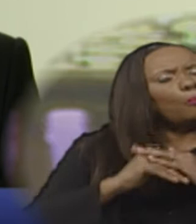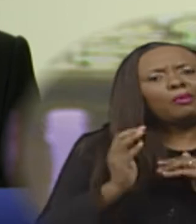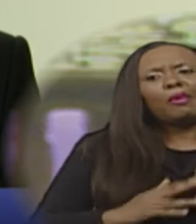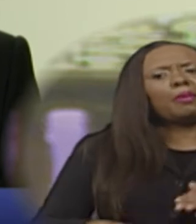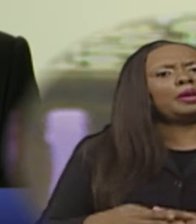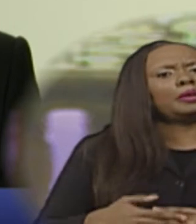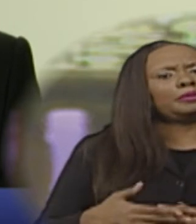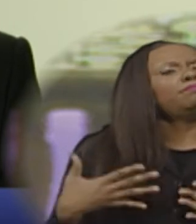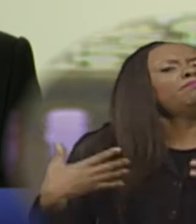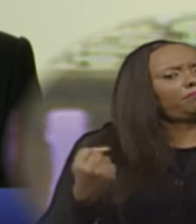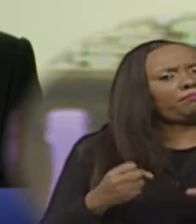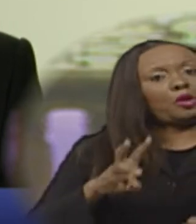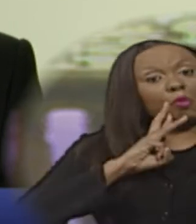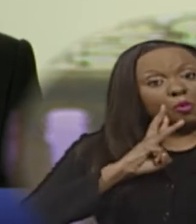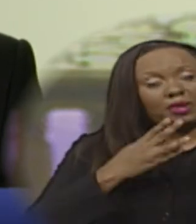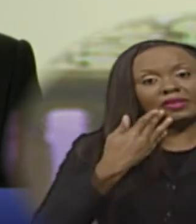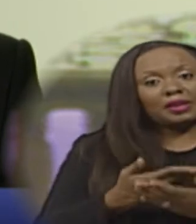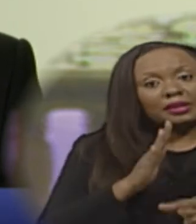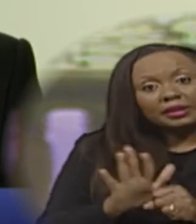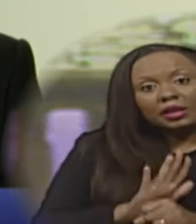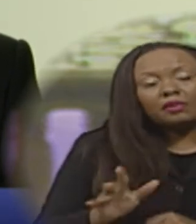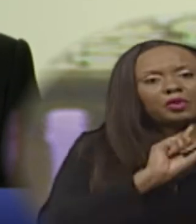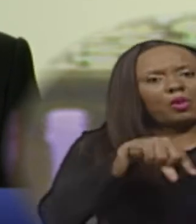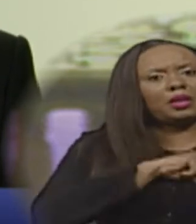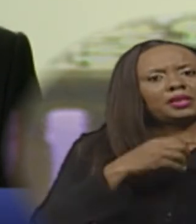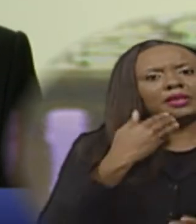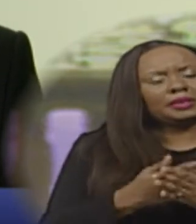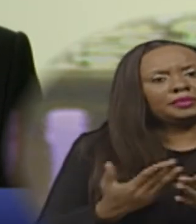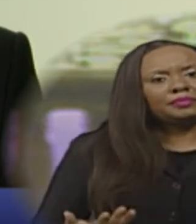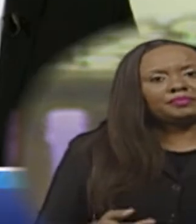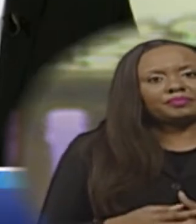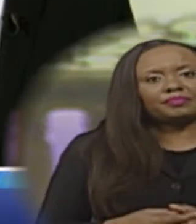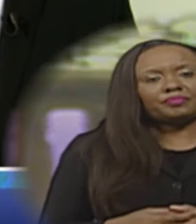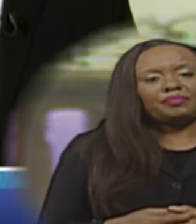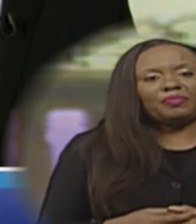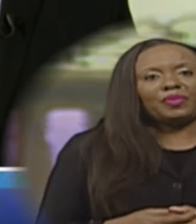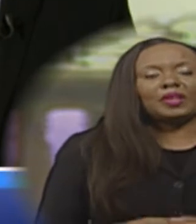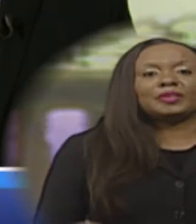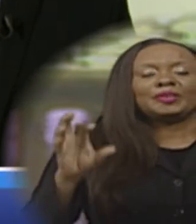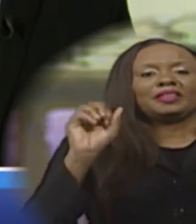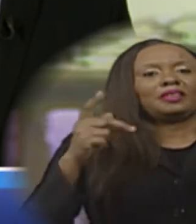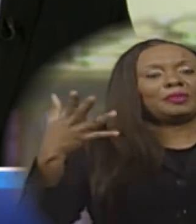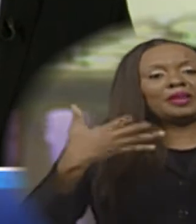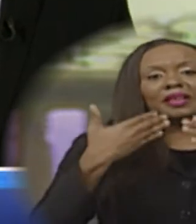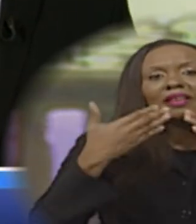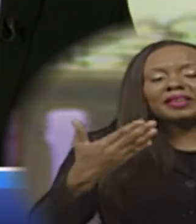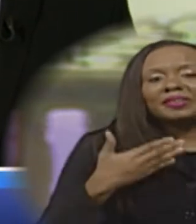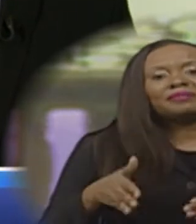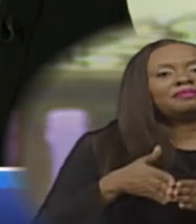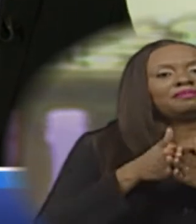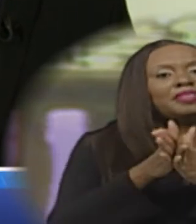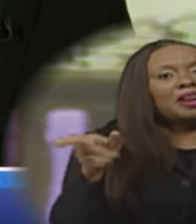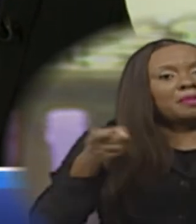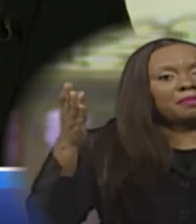supply is more than adequate and that the quality is where it should be. Roy Halliday, thank you very much, the General Manager of